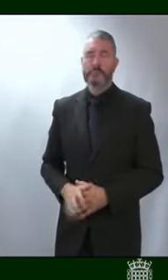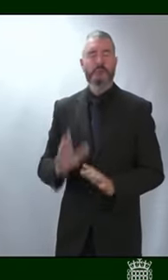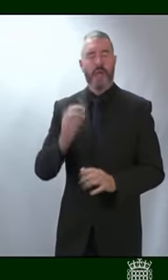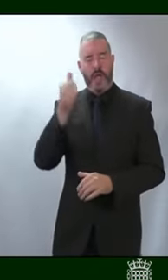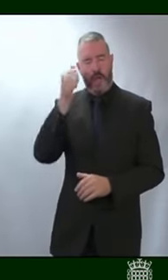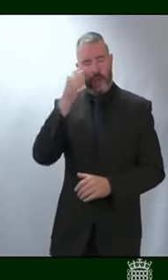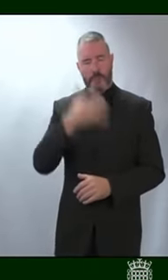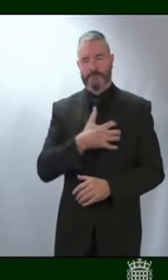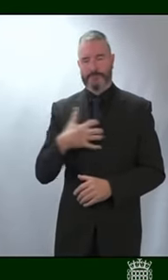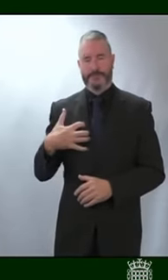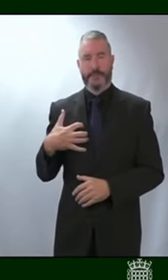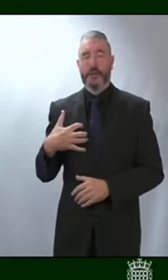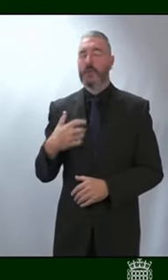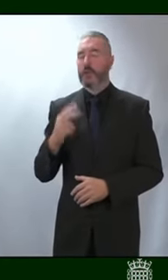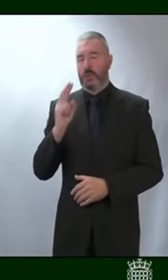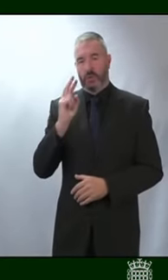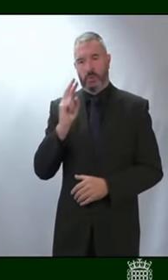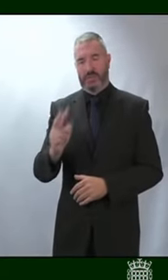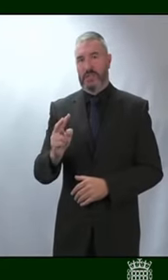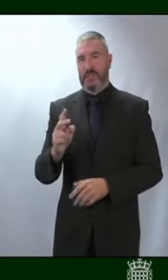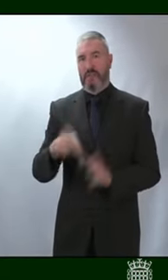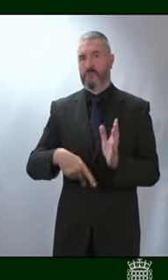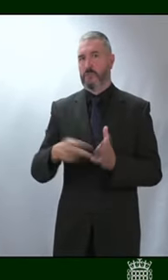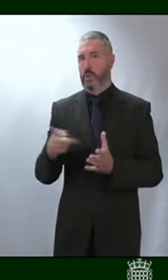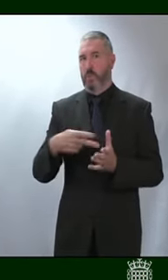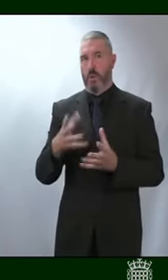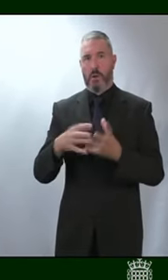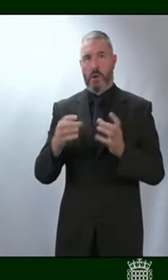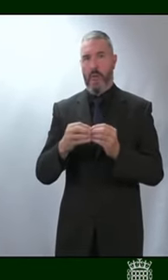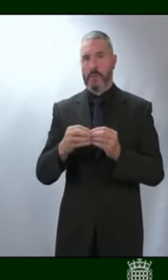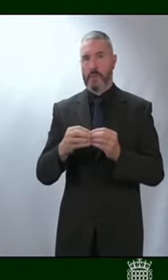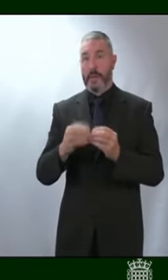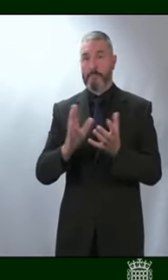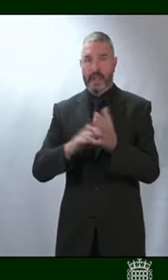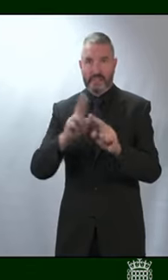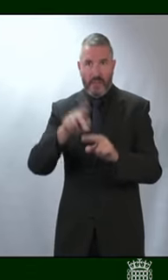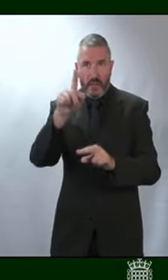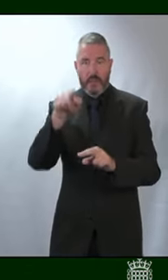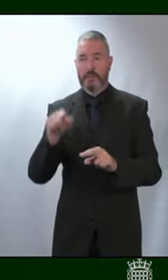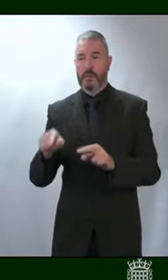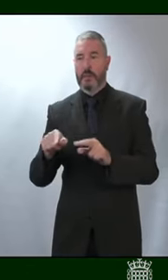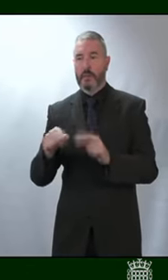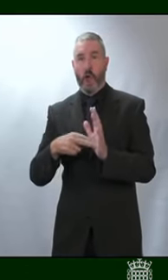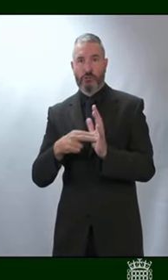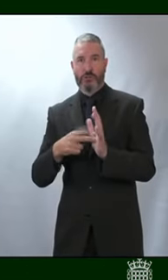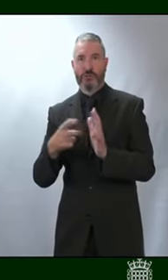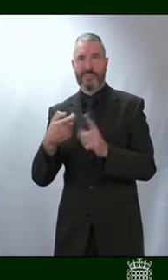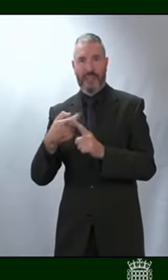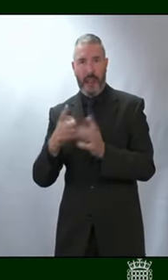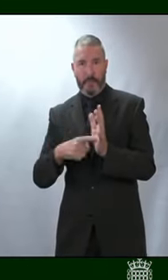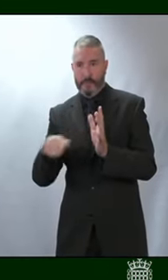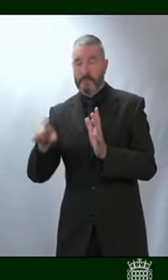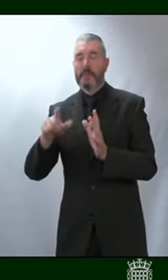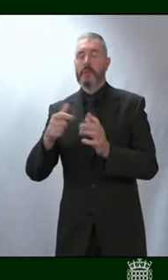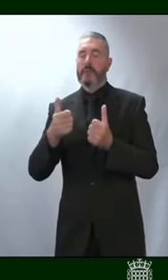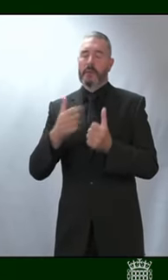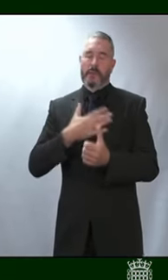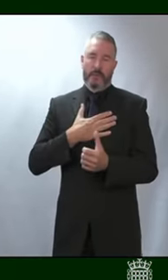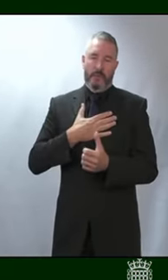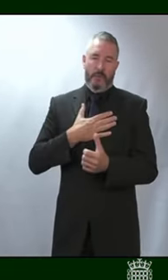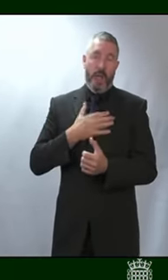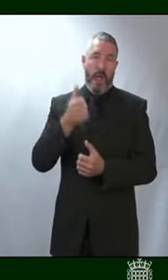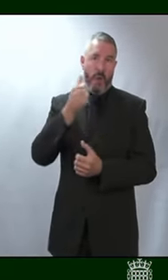to see football clubs, Mansfield, others, in Norwich City, not able